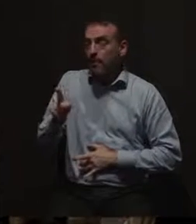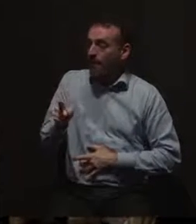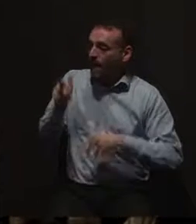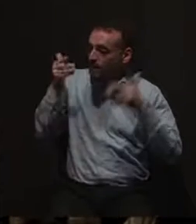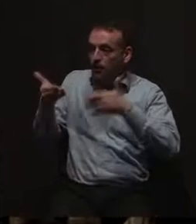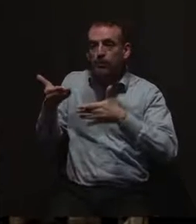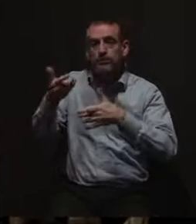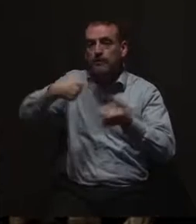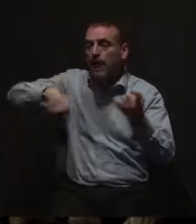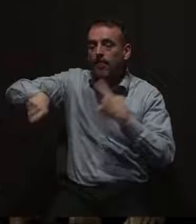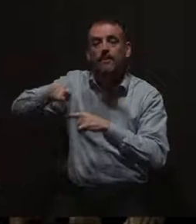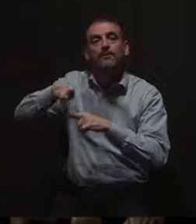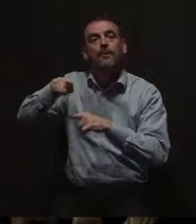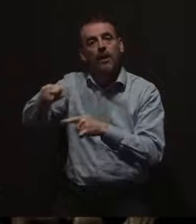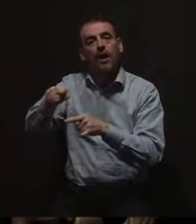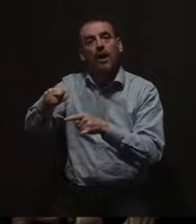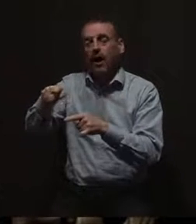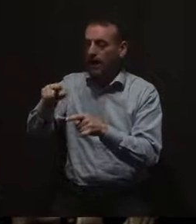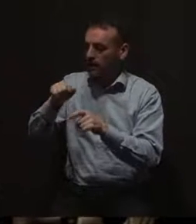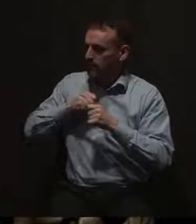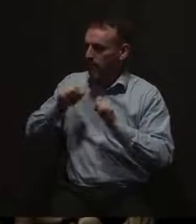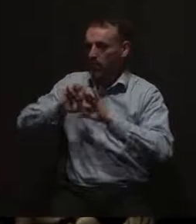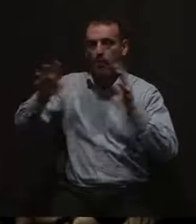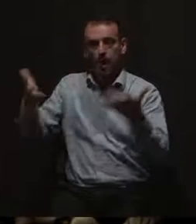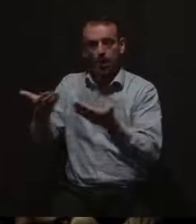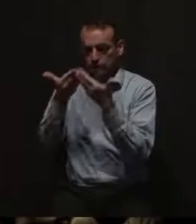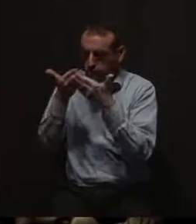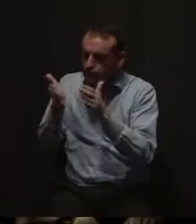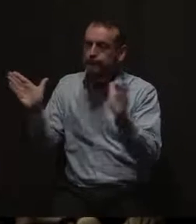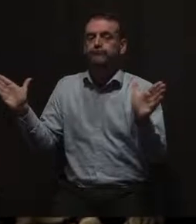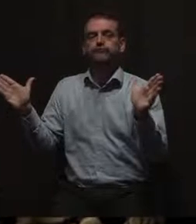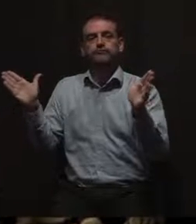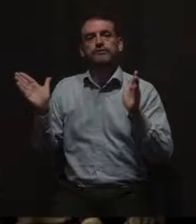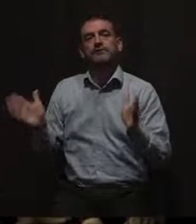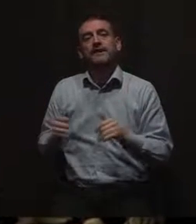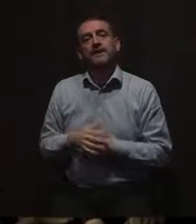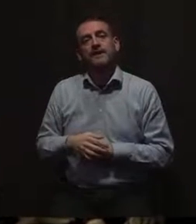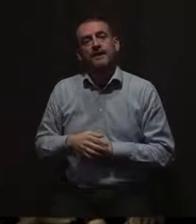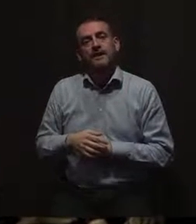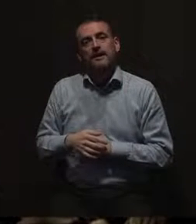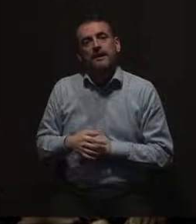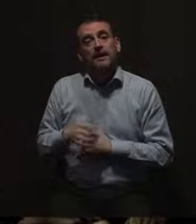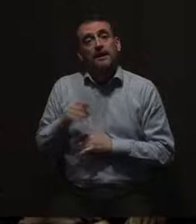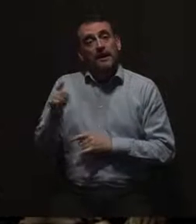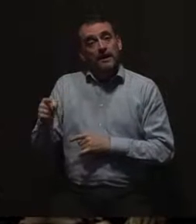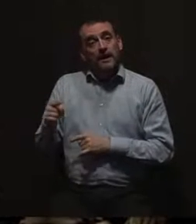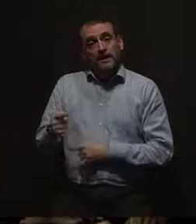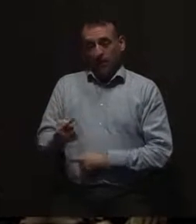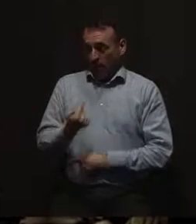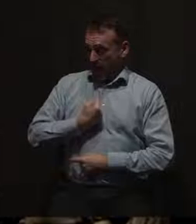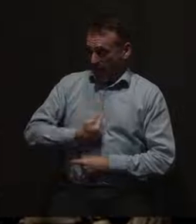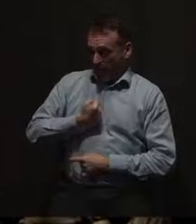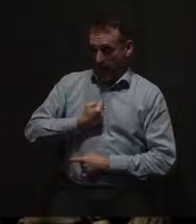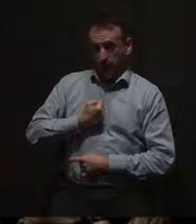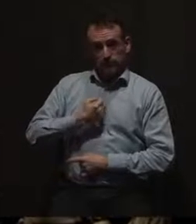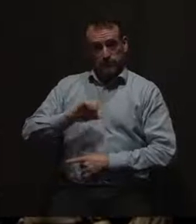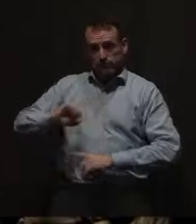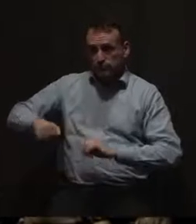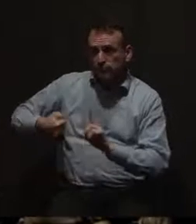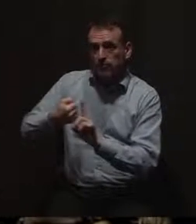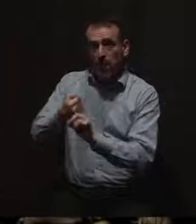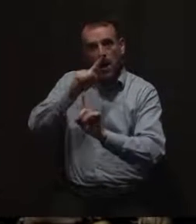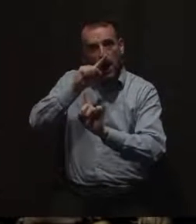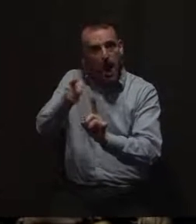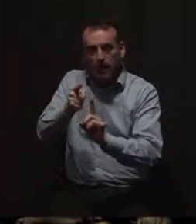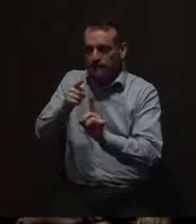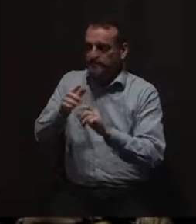we're not able to successfully pigeonhole the other person. And neither ourselves, so we can't pigeonhole ourselves either, by the way. So we are